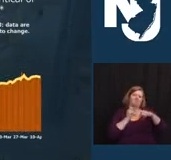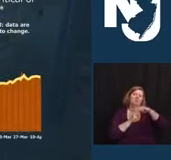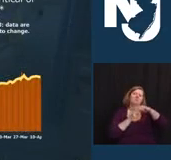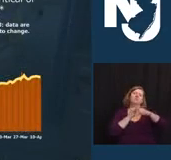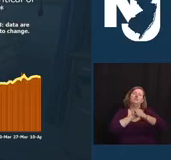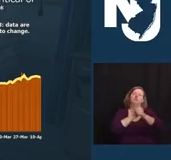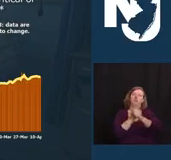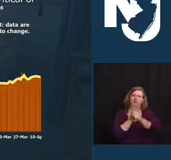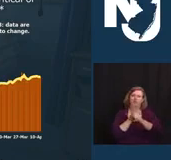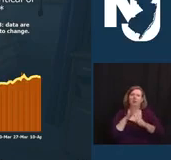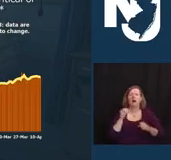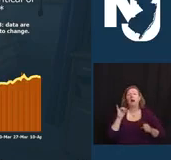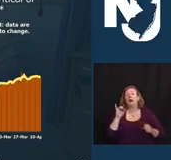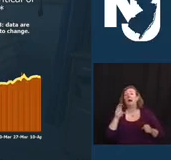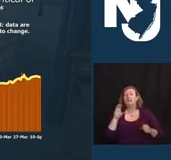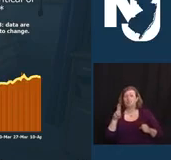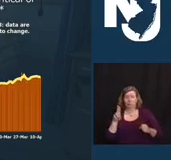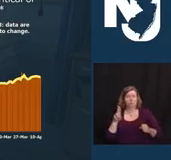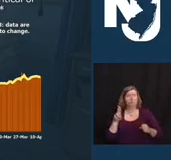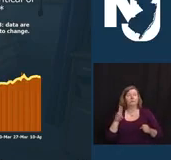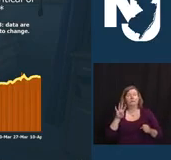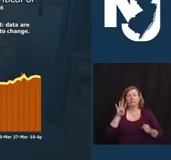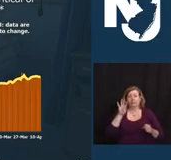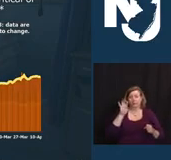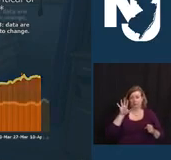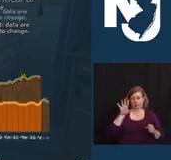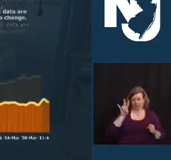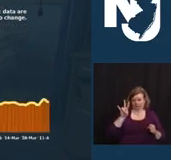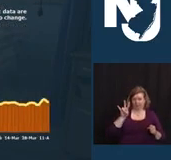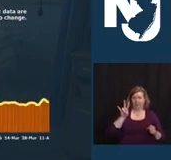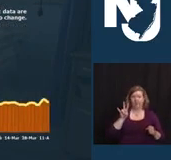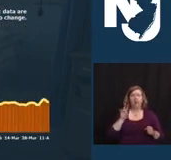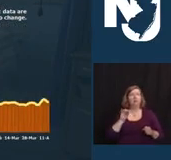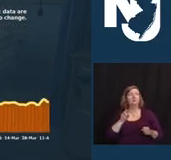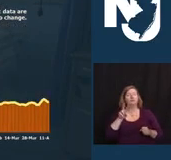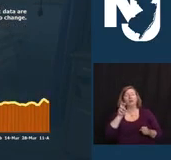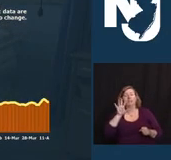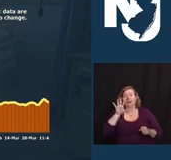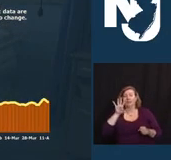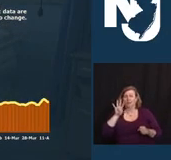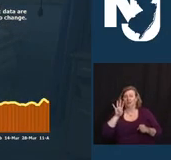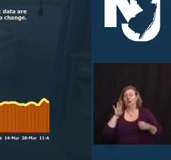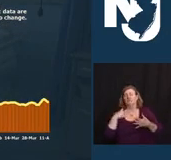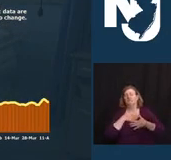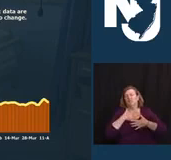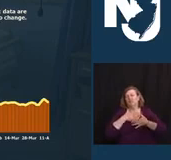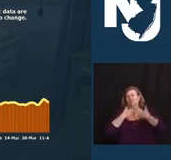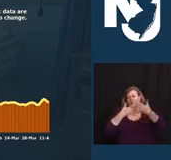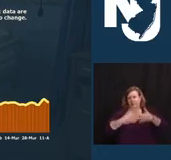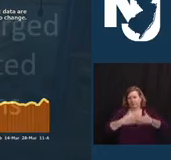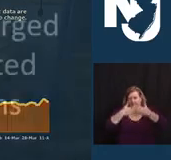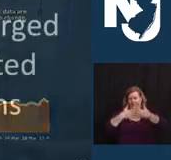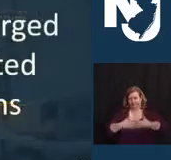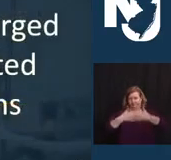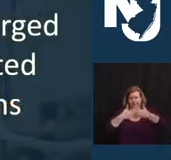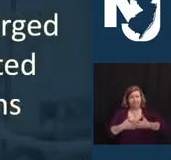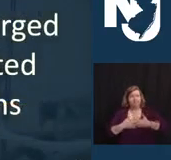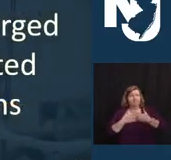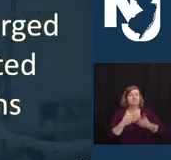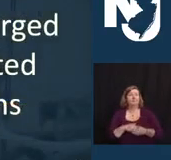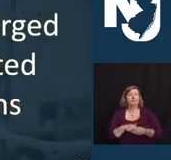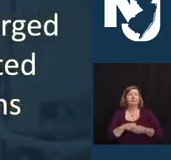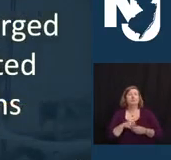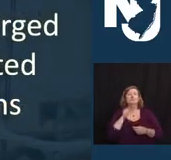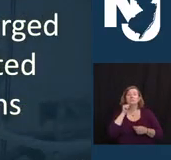treating 457 patients, and there were 254 ventilators in use. Throughout the day